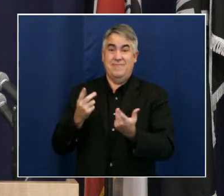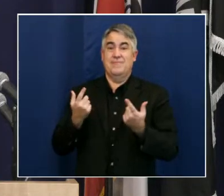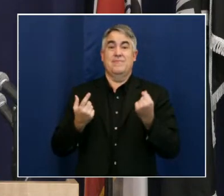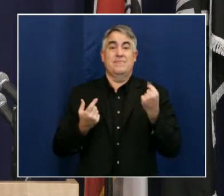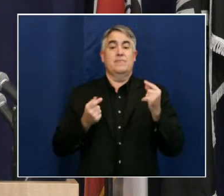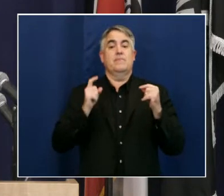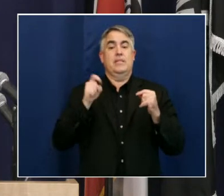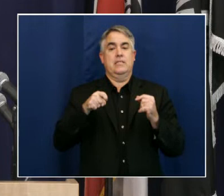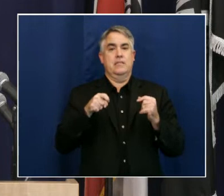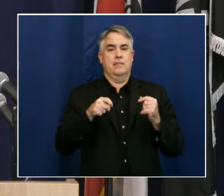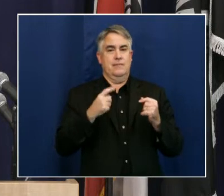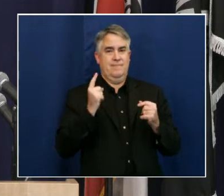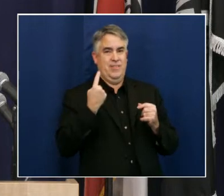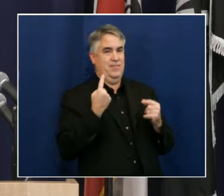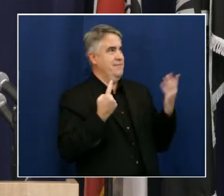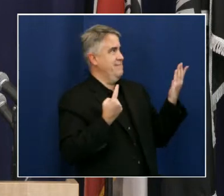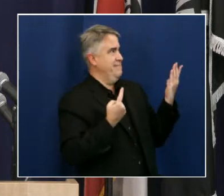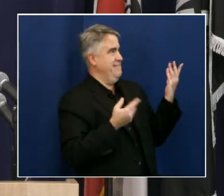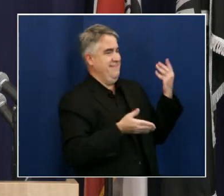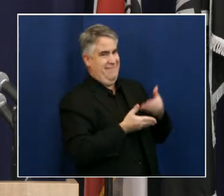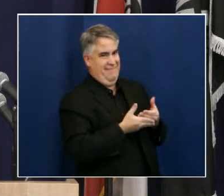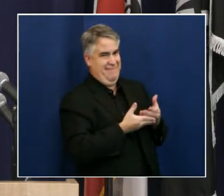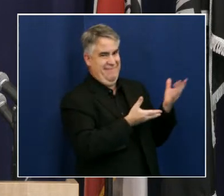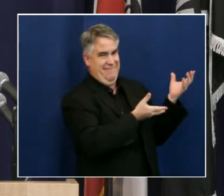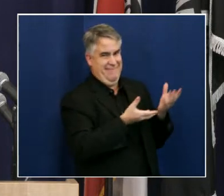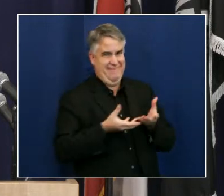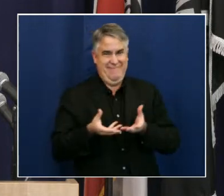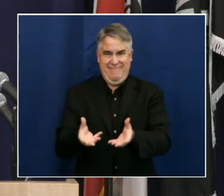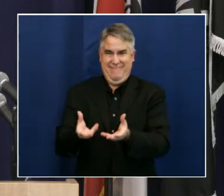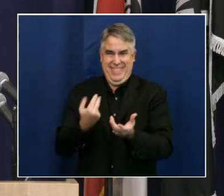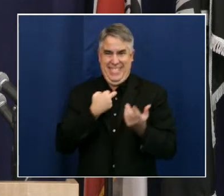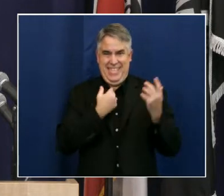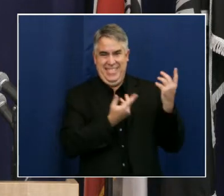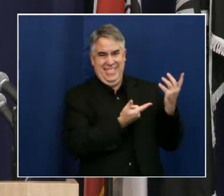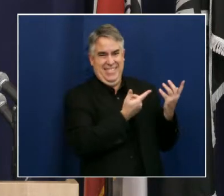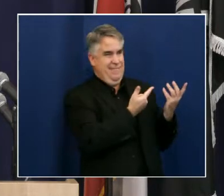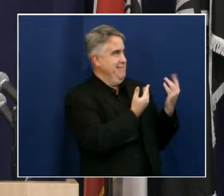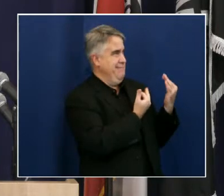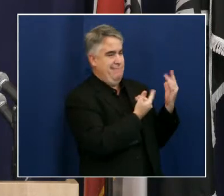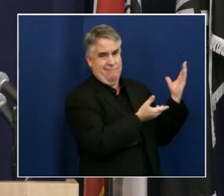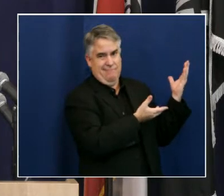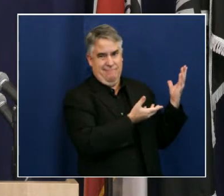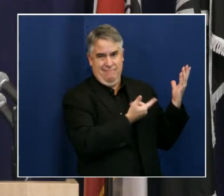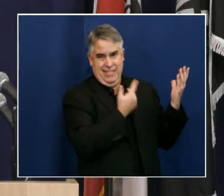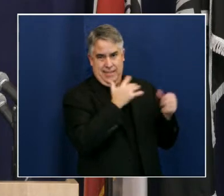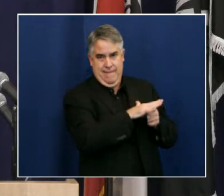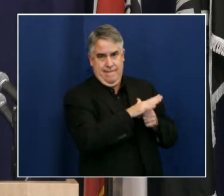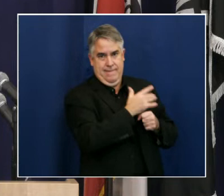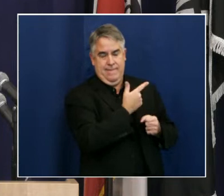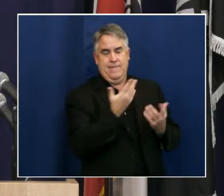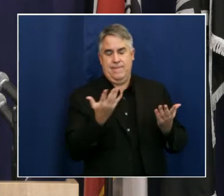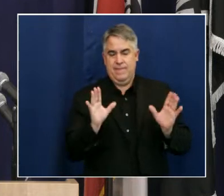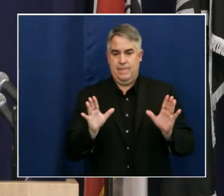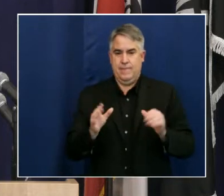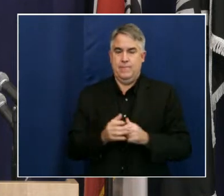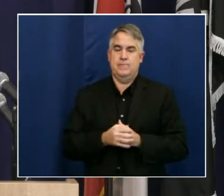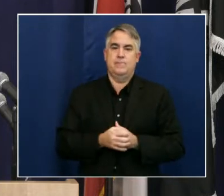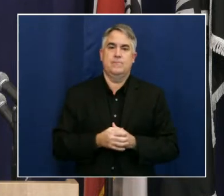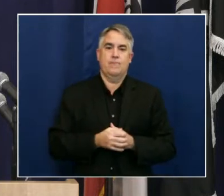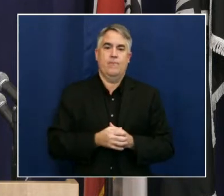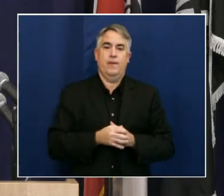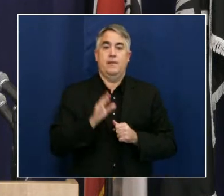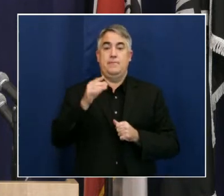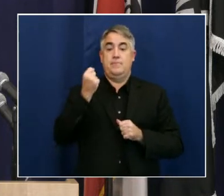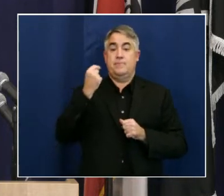the vaccines to be able to give to those folks. For our county run pods and our